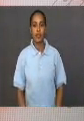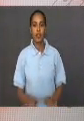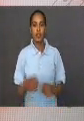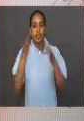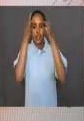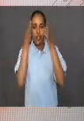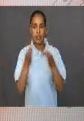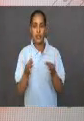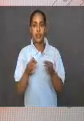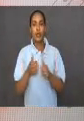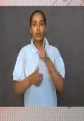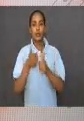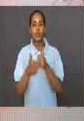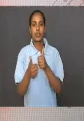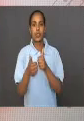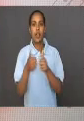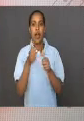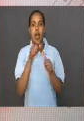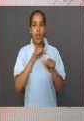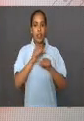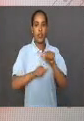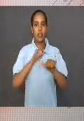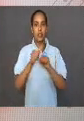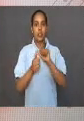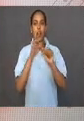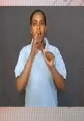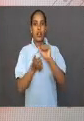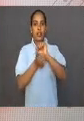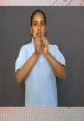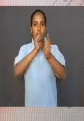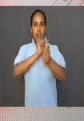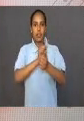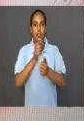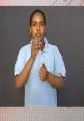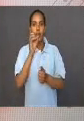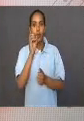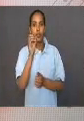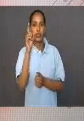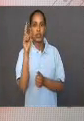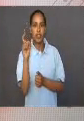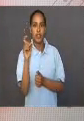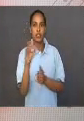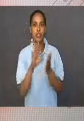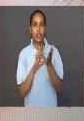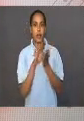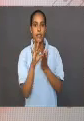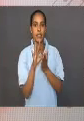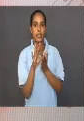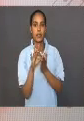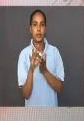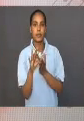Determine which atoms are changing their oxidation number.